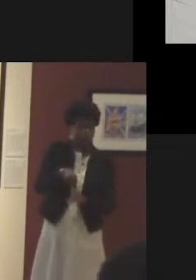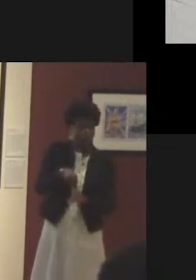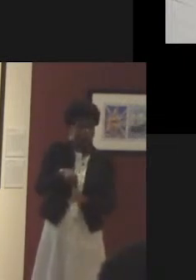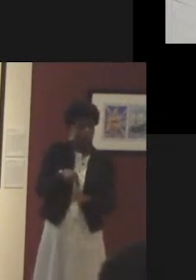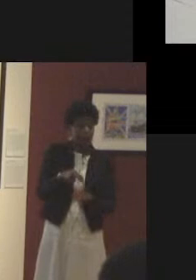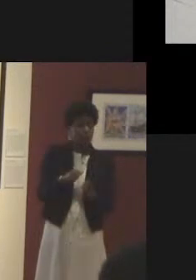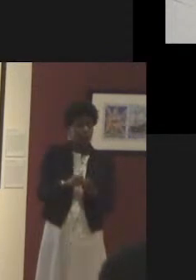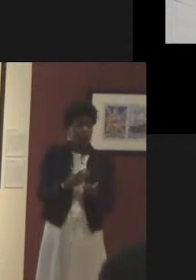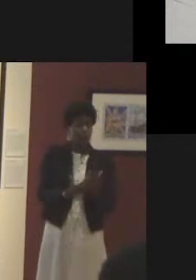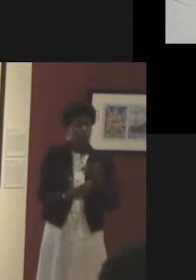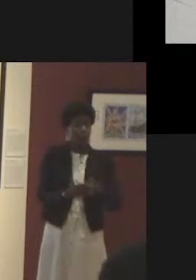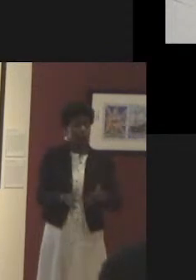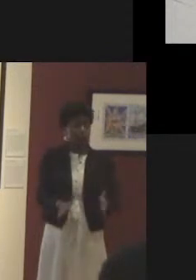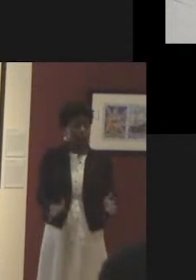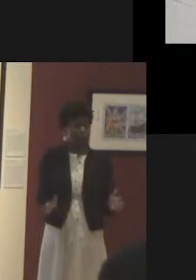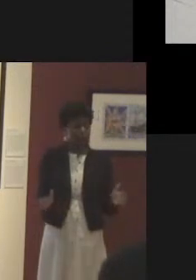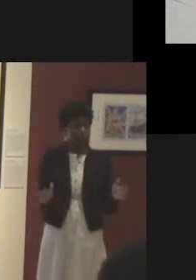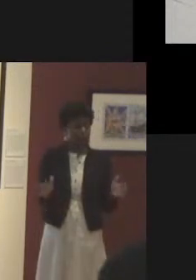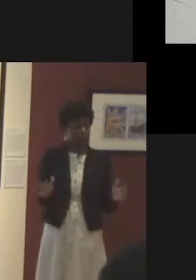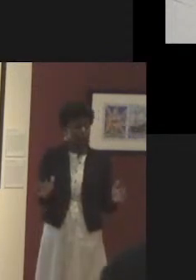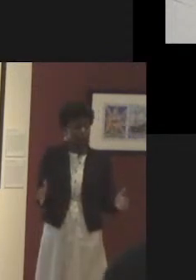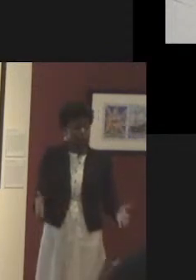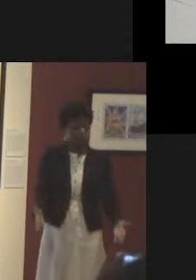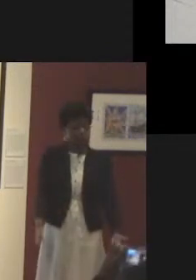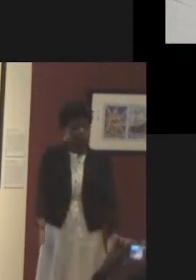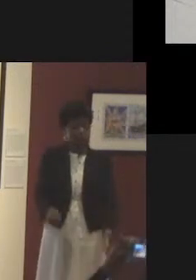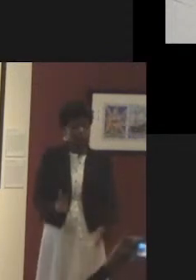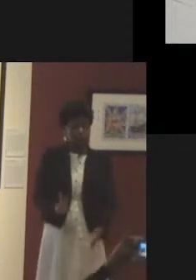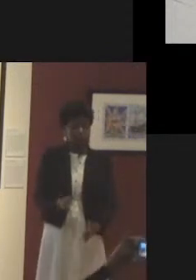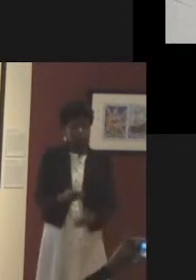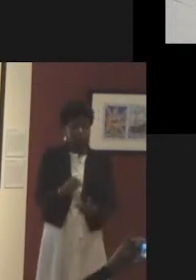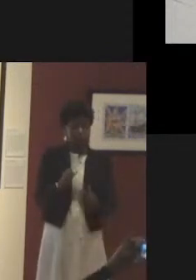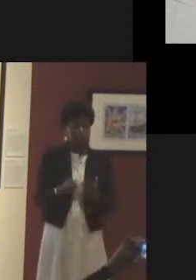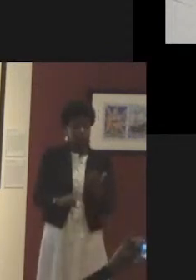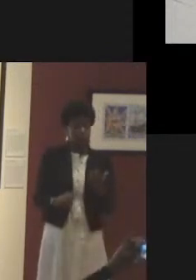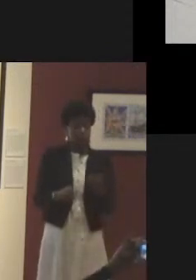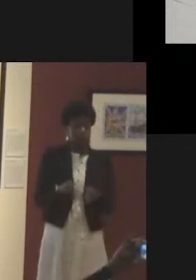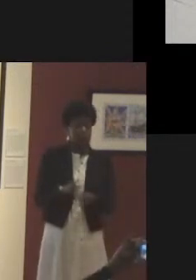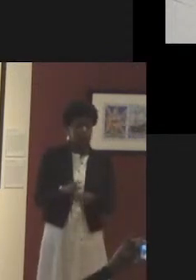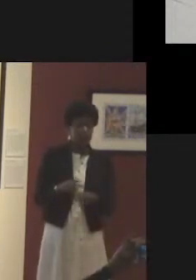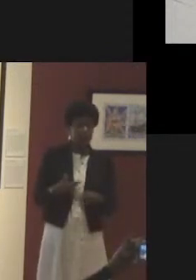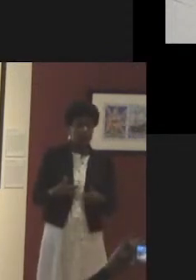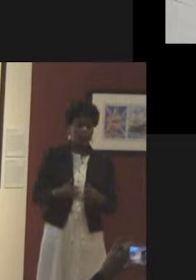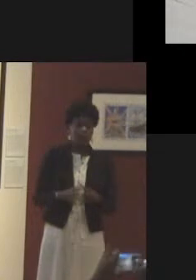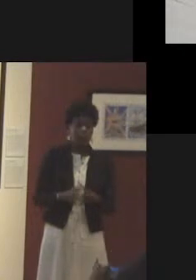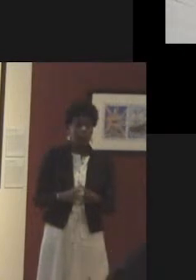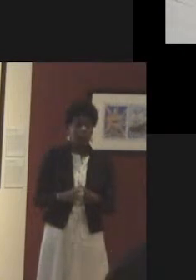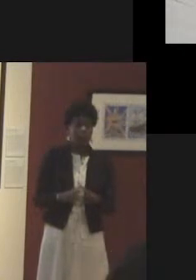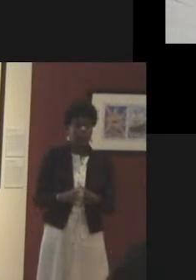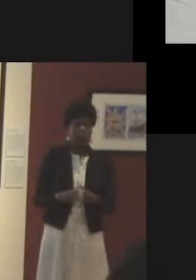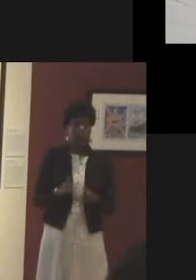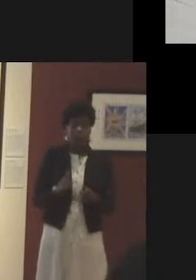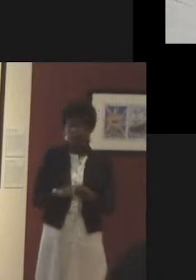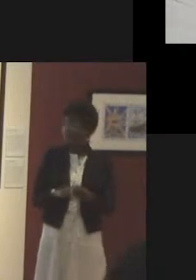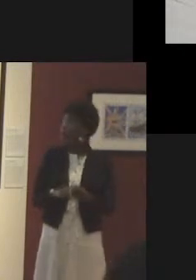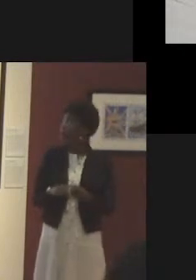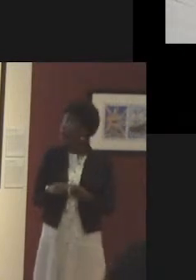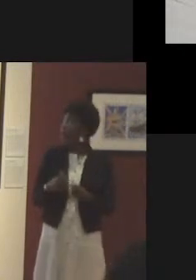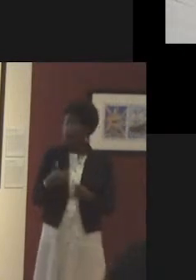time with his arms arranged in that downward V shape, elevated just so slightly above his hips. And as he takes a